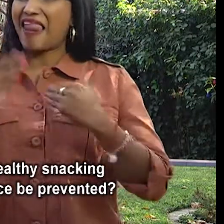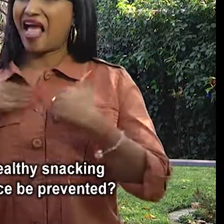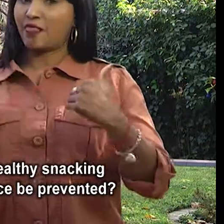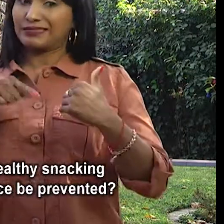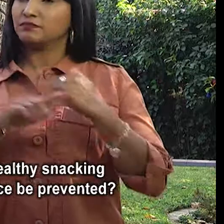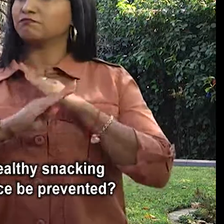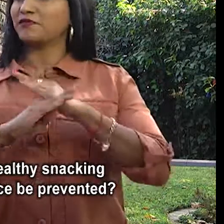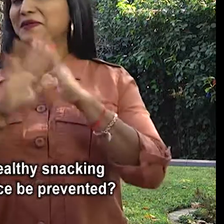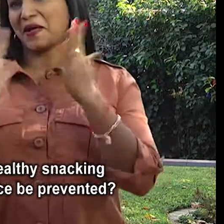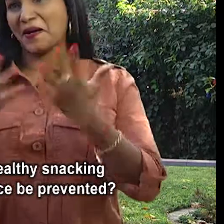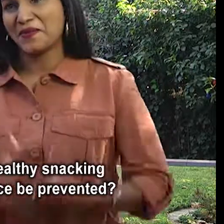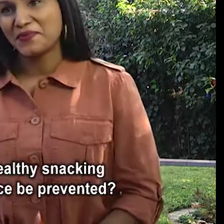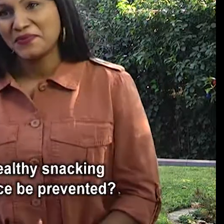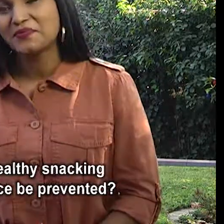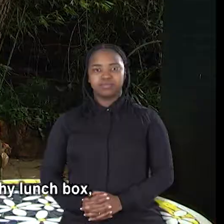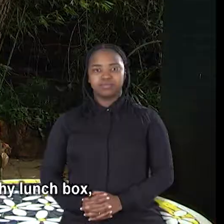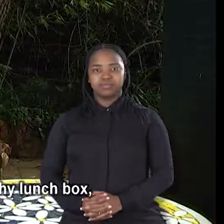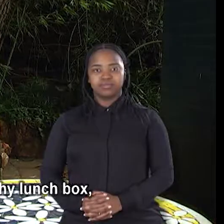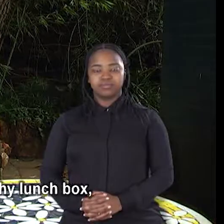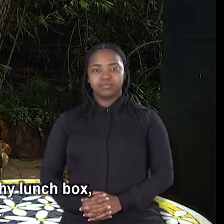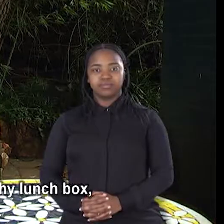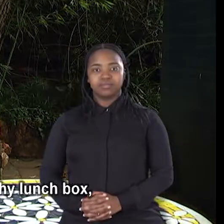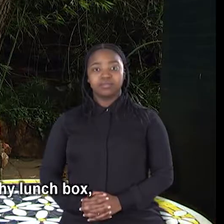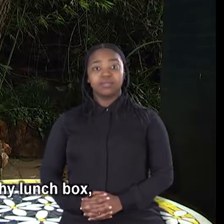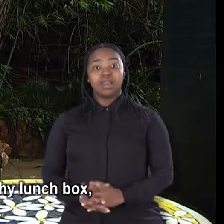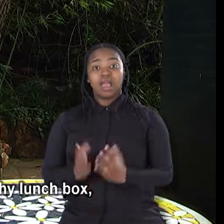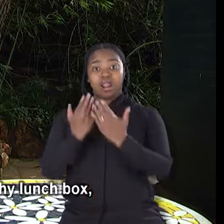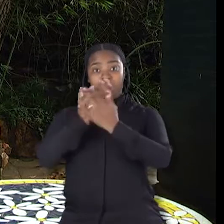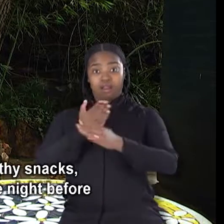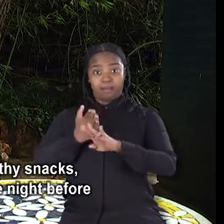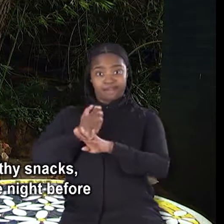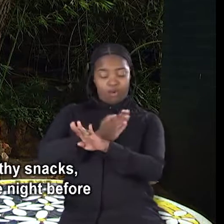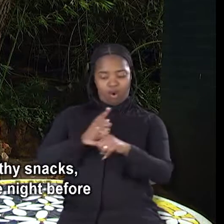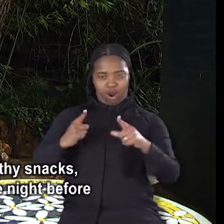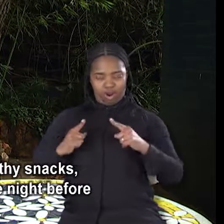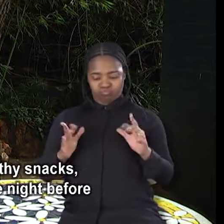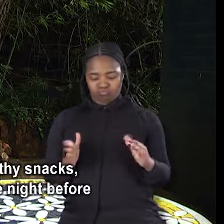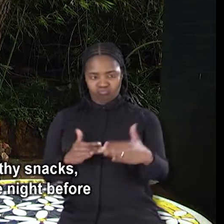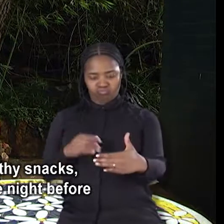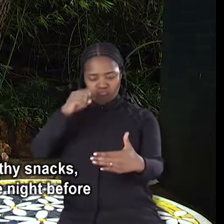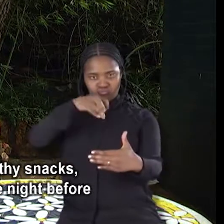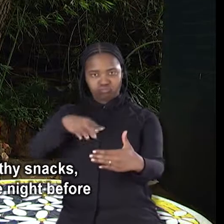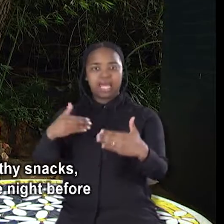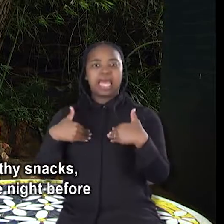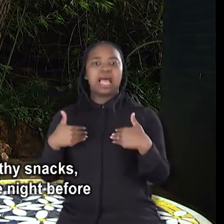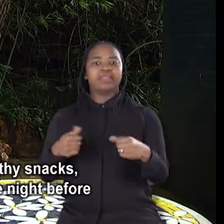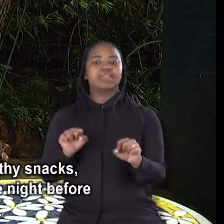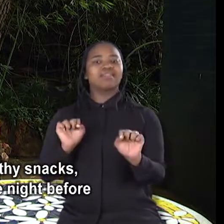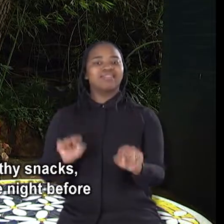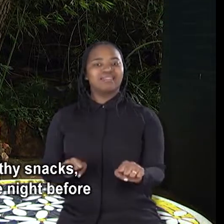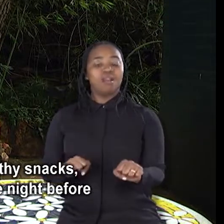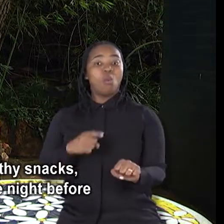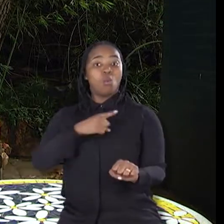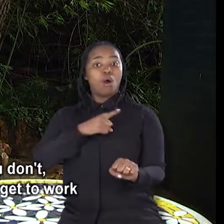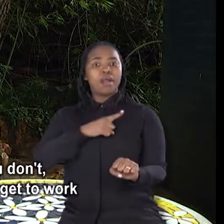the workplace be prevented? Pack a healthy lunch box Keep healthy snacks Prepare